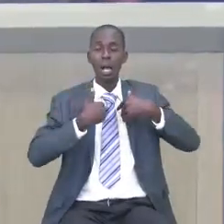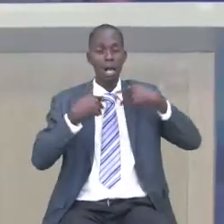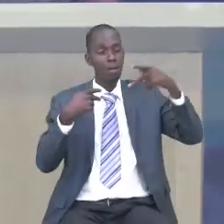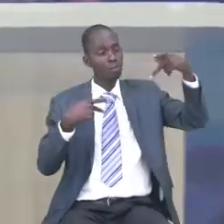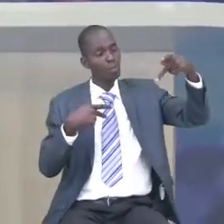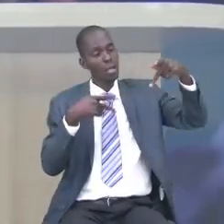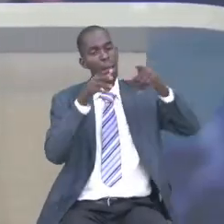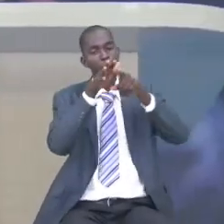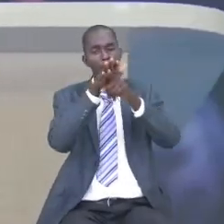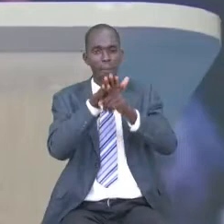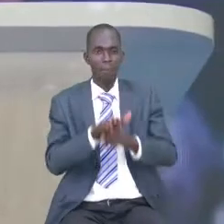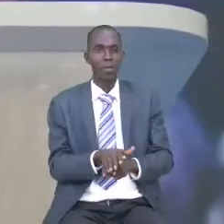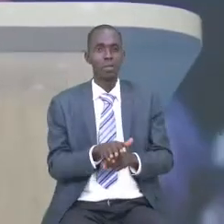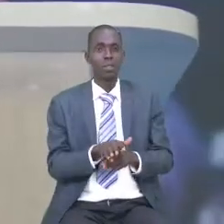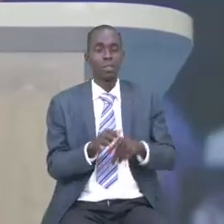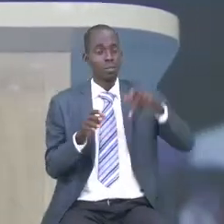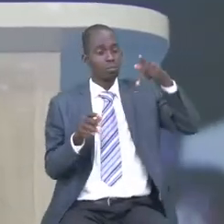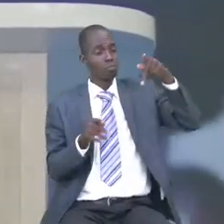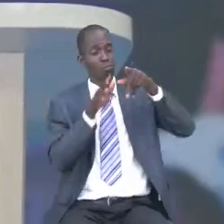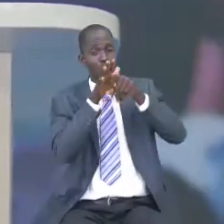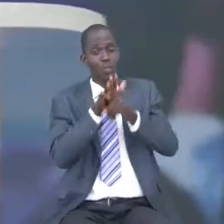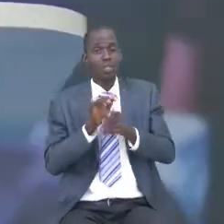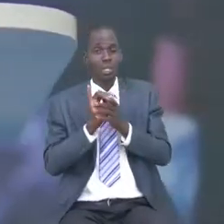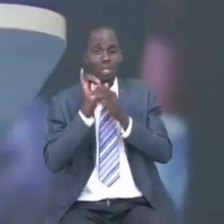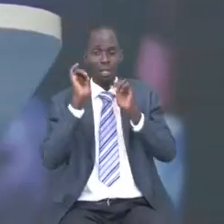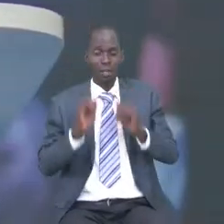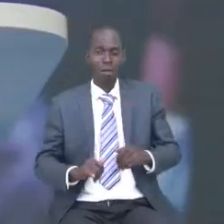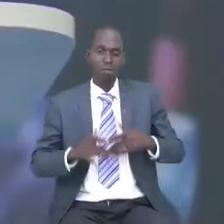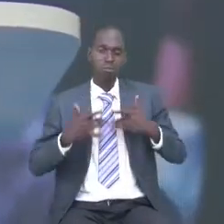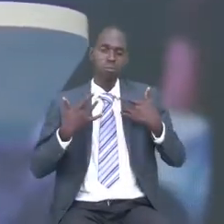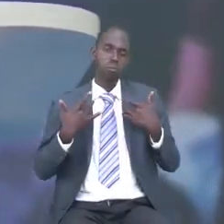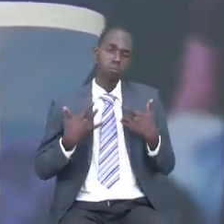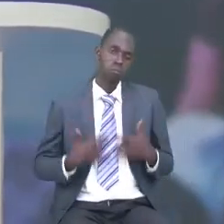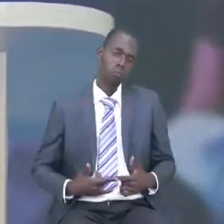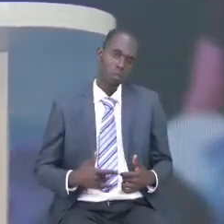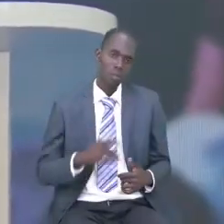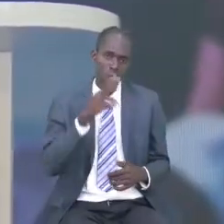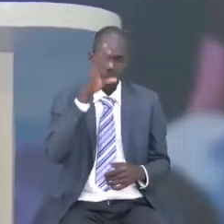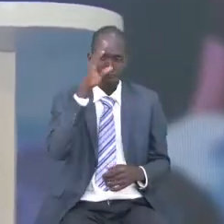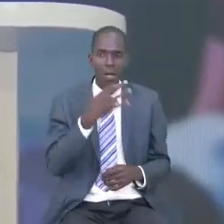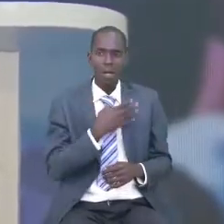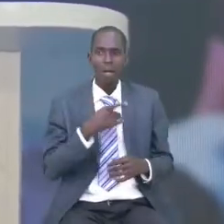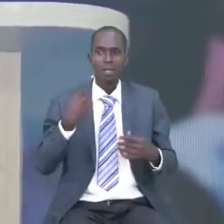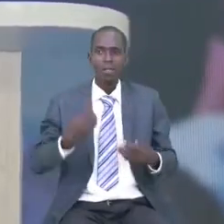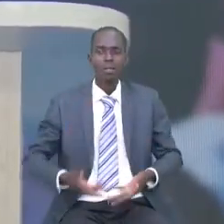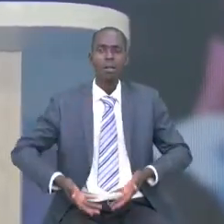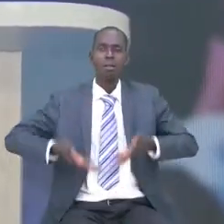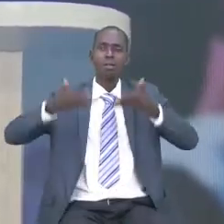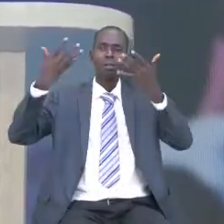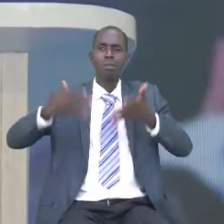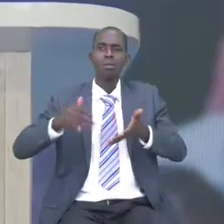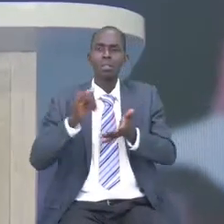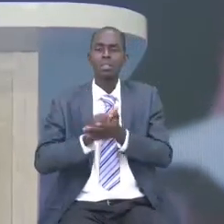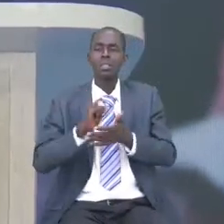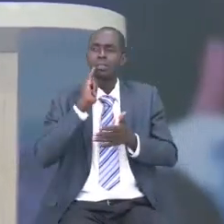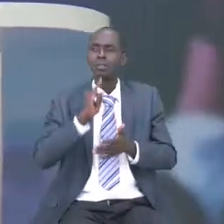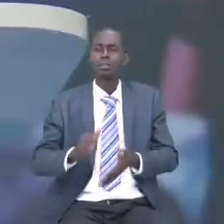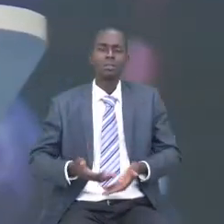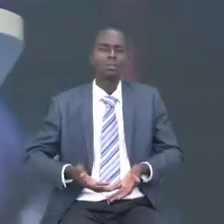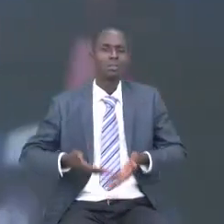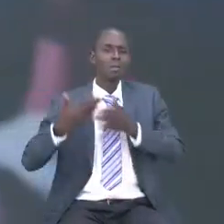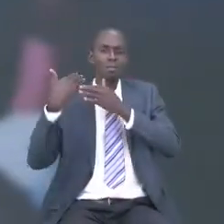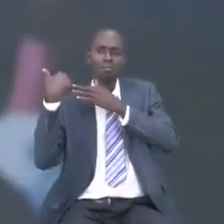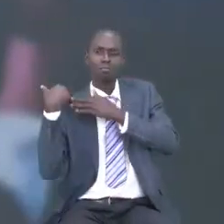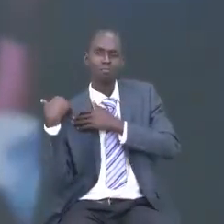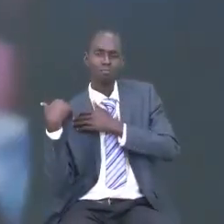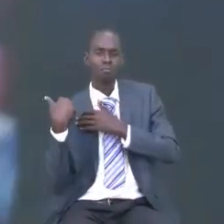young man, a young woman down, and the load that is so heavy on his mind. P,